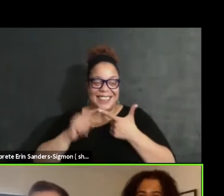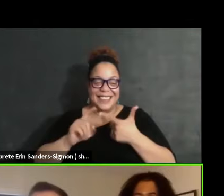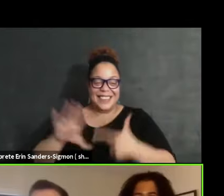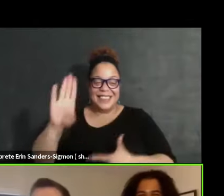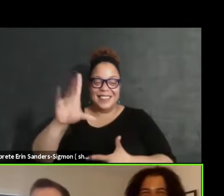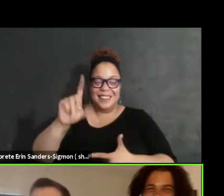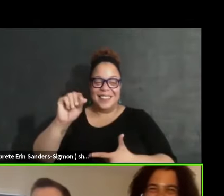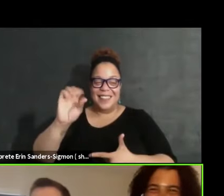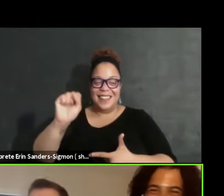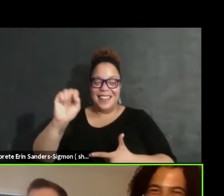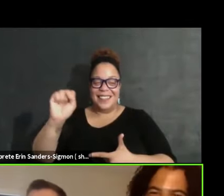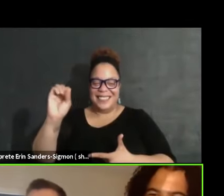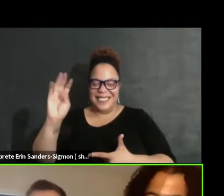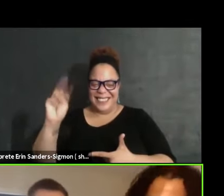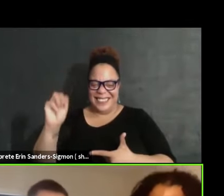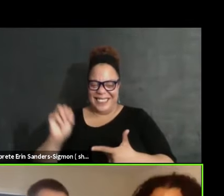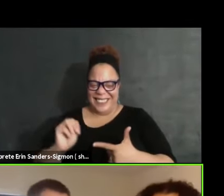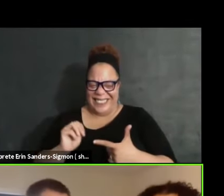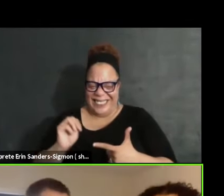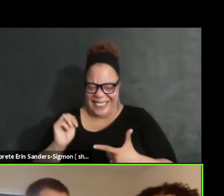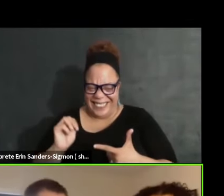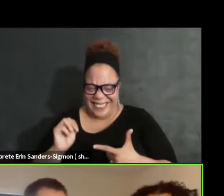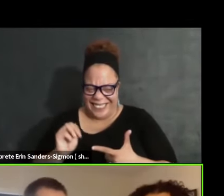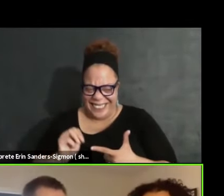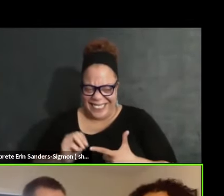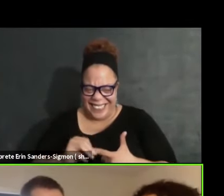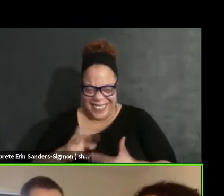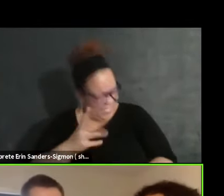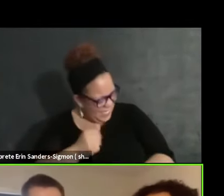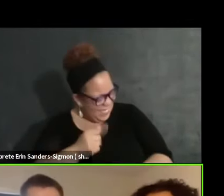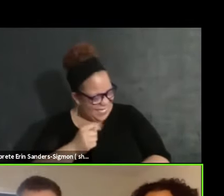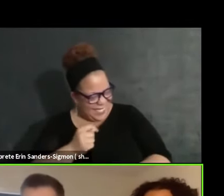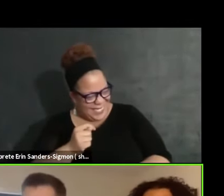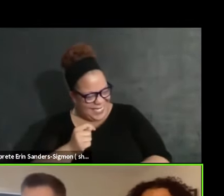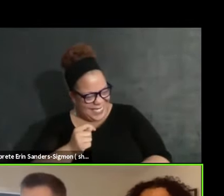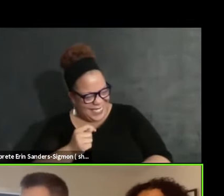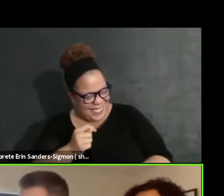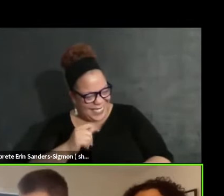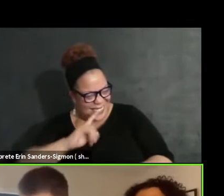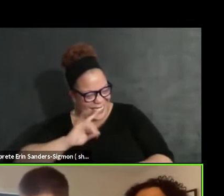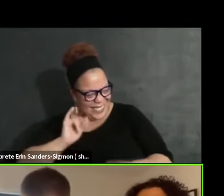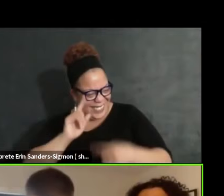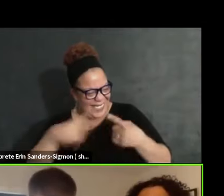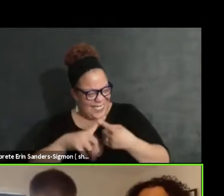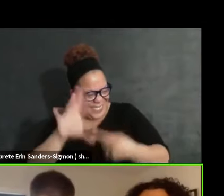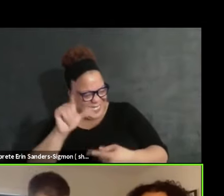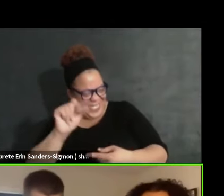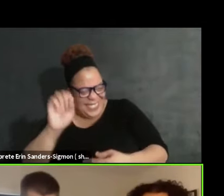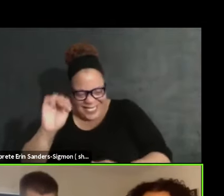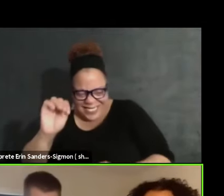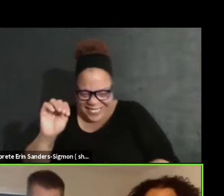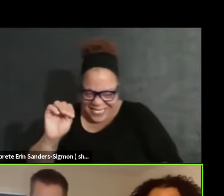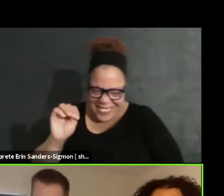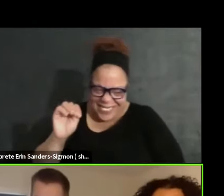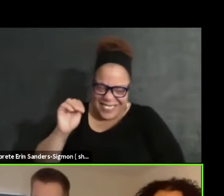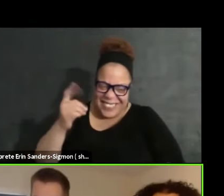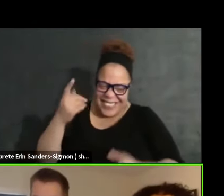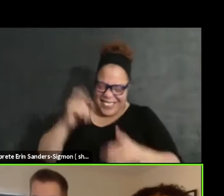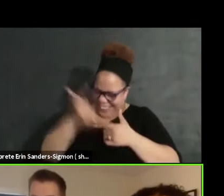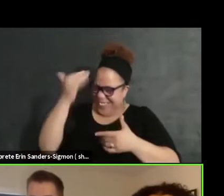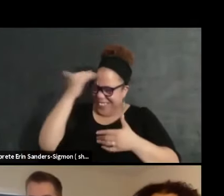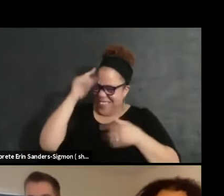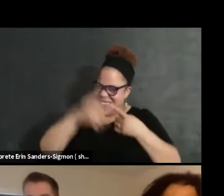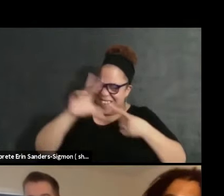about that Blossom reference? What you know about that? What, an early 90s, late 80s reference? Nothing is more appropriate for a youth